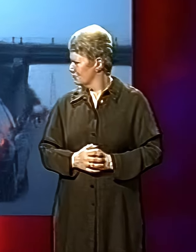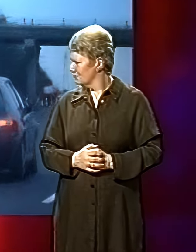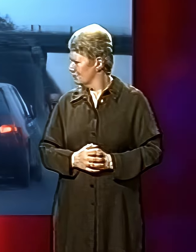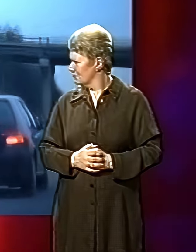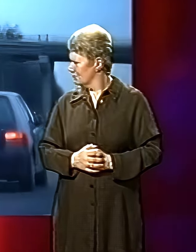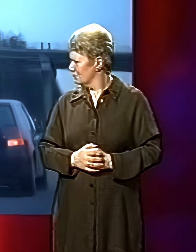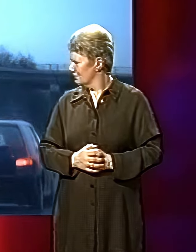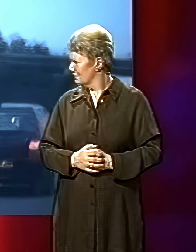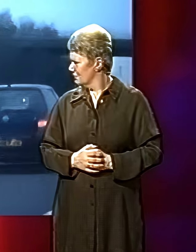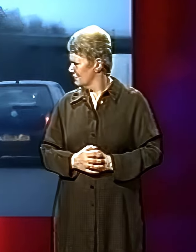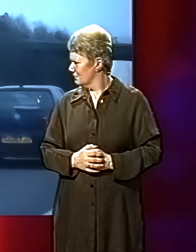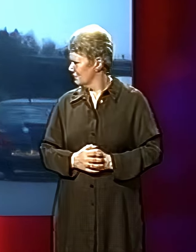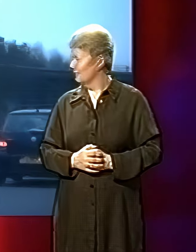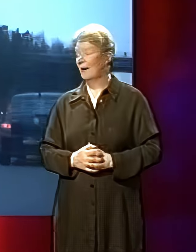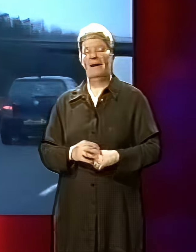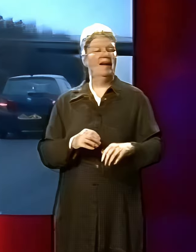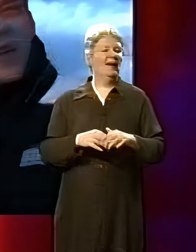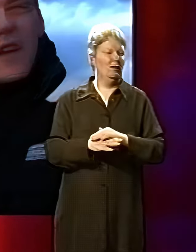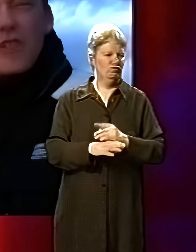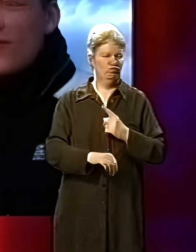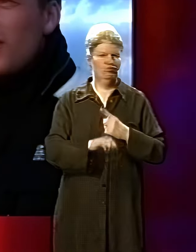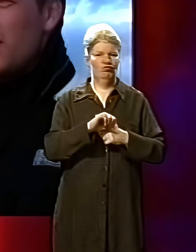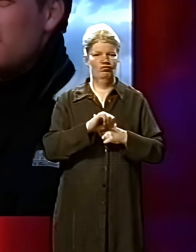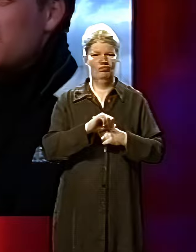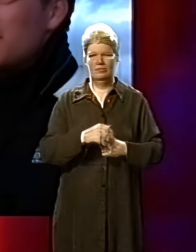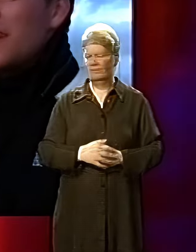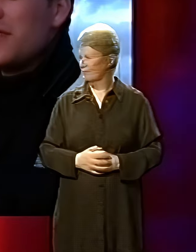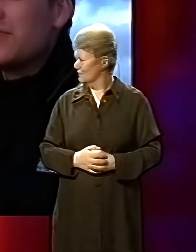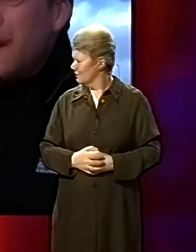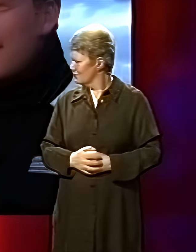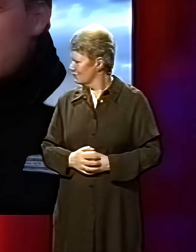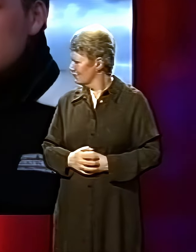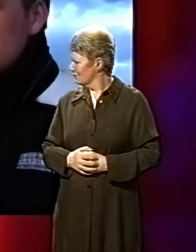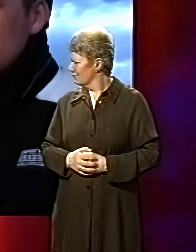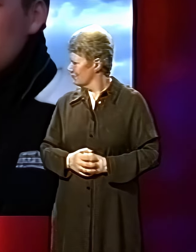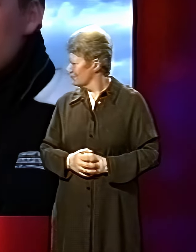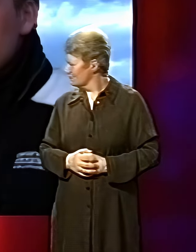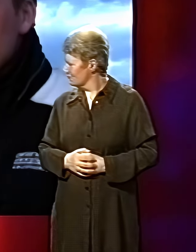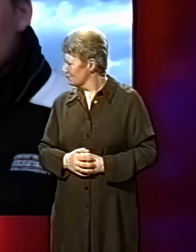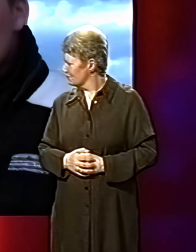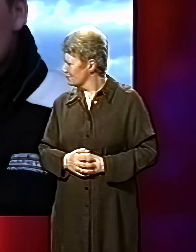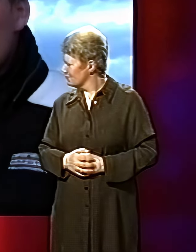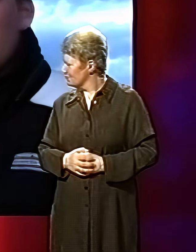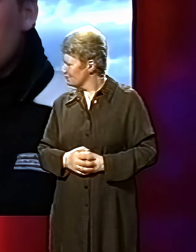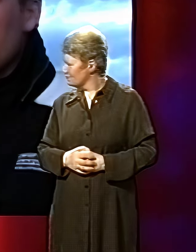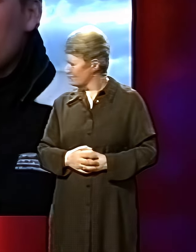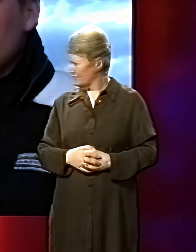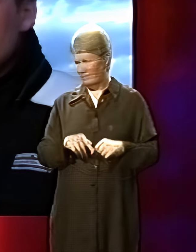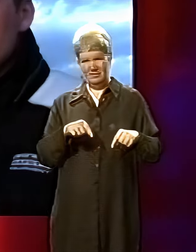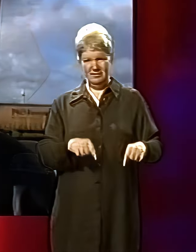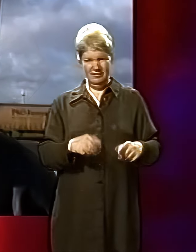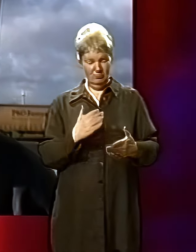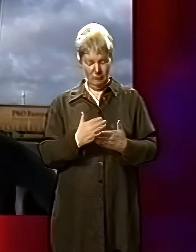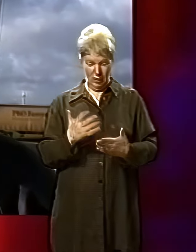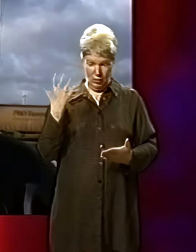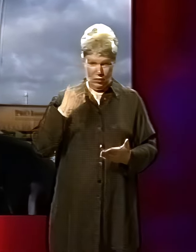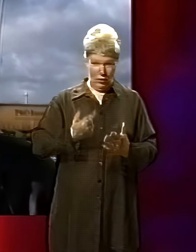Until that is, reality bites. As a rule, it was the service is bad, the place looks like a mess, horrifically